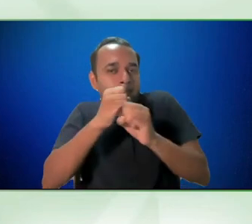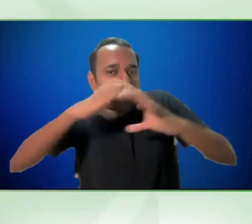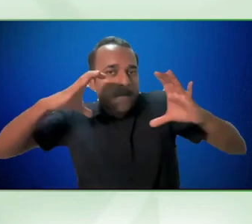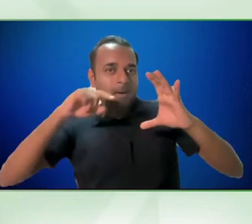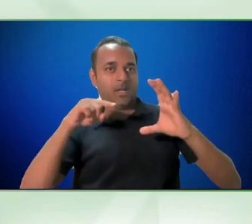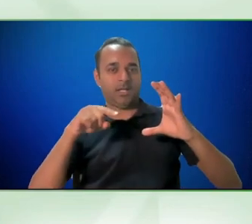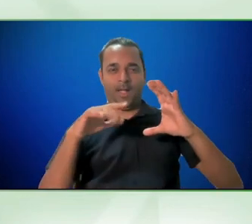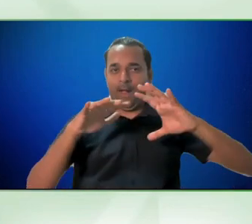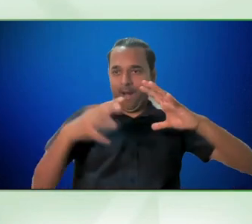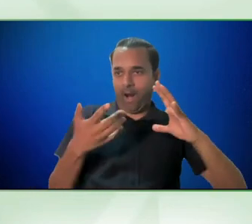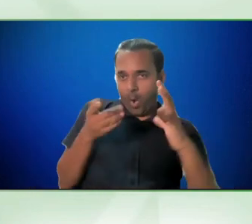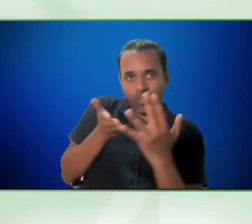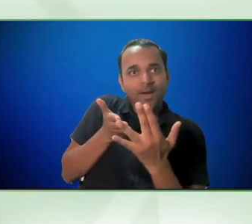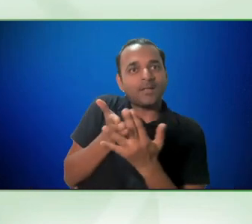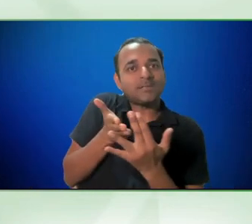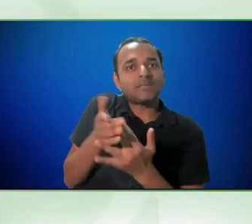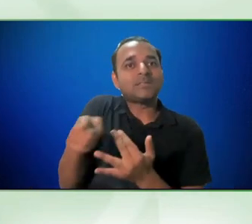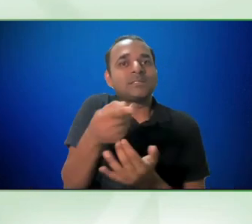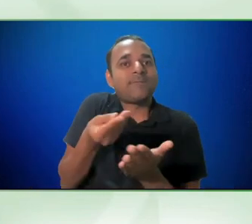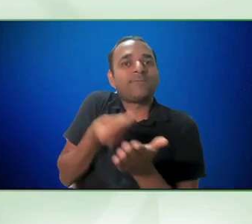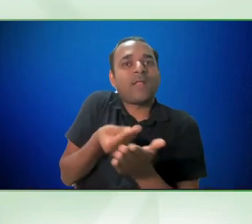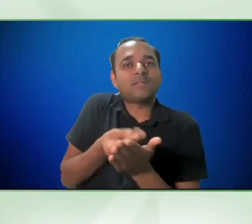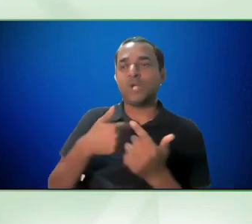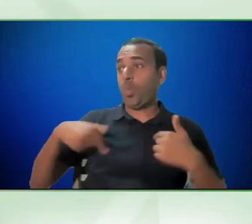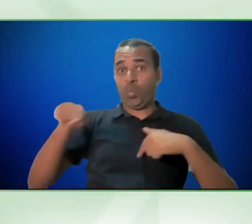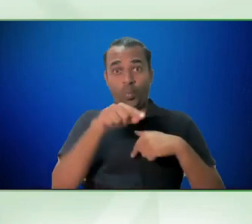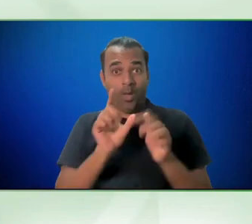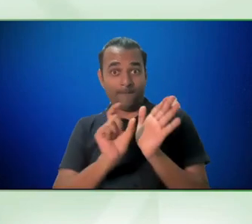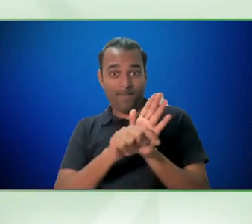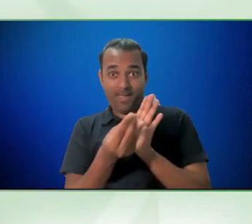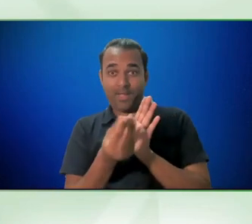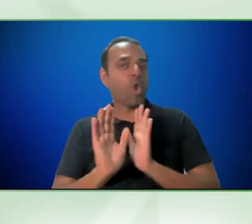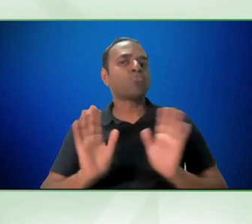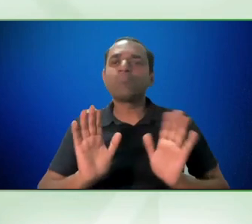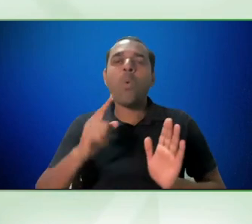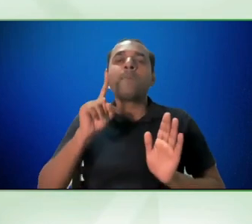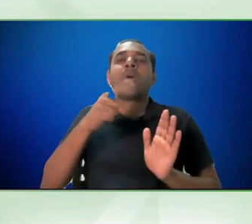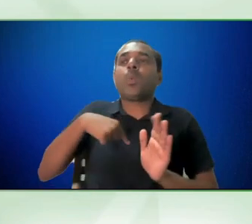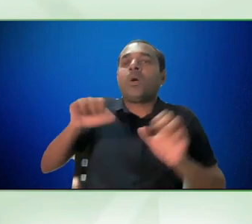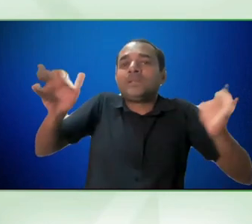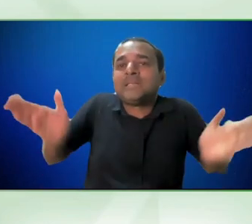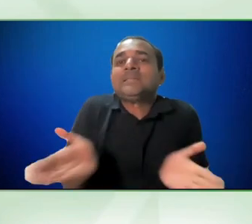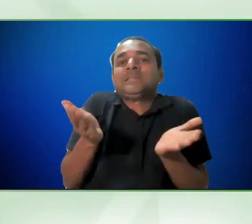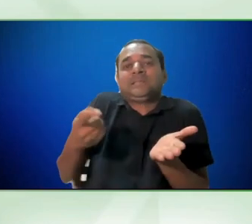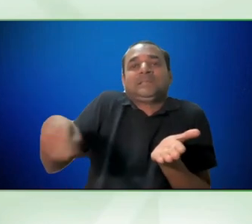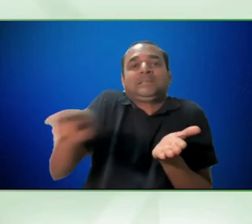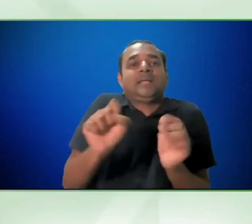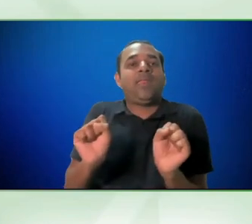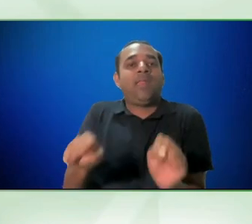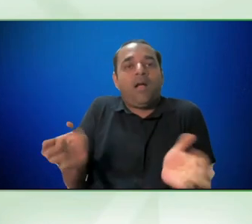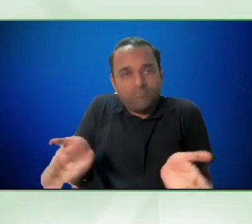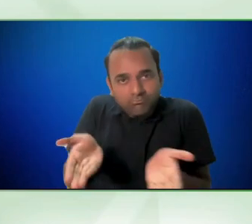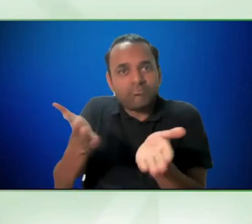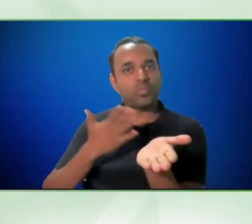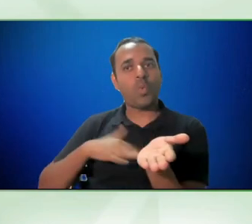speaks directly to access needs of a variety of different consumers. Going back to the financial institutions,